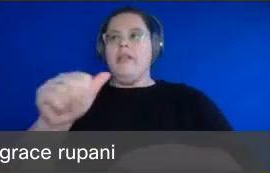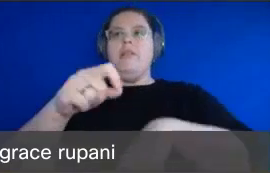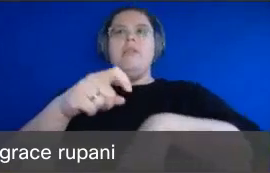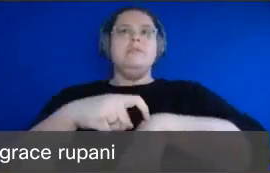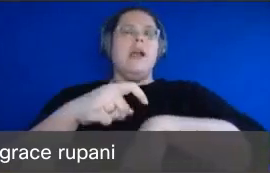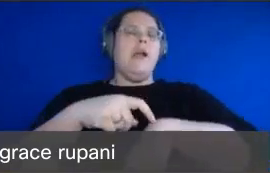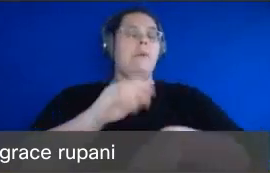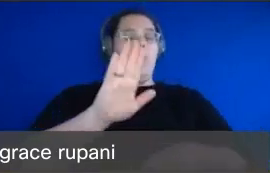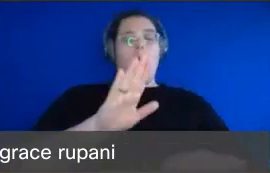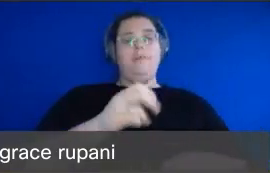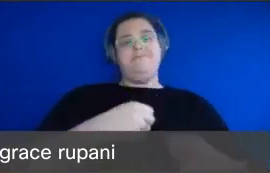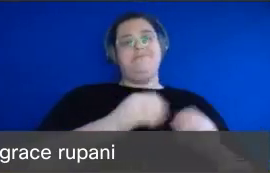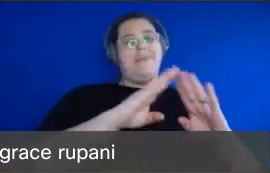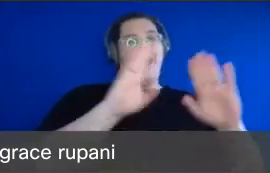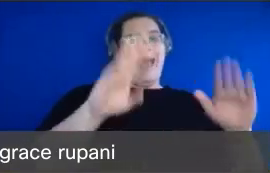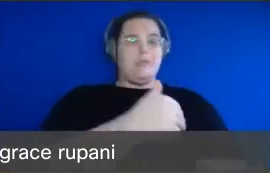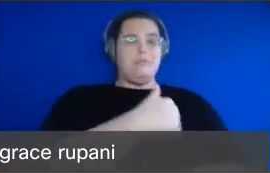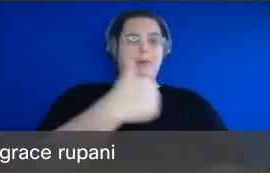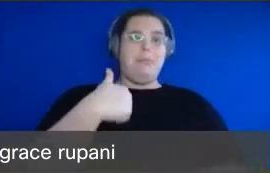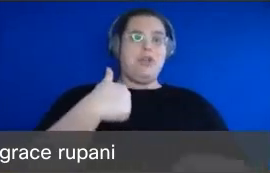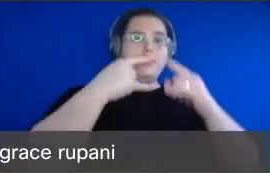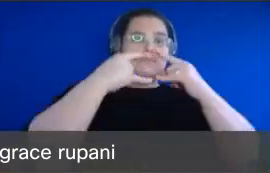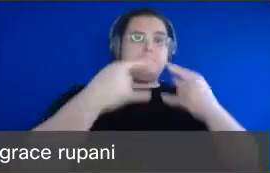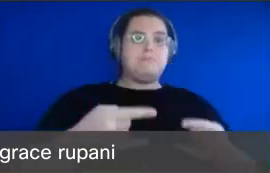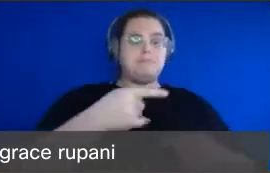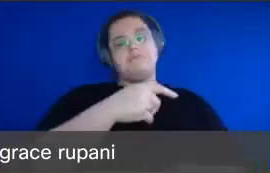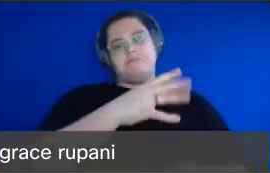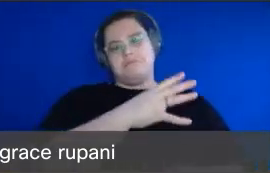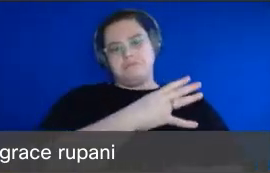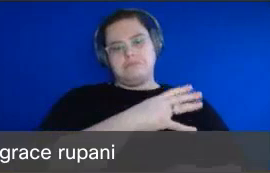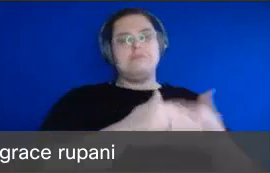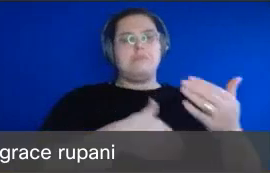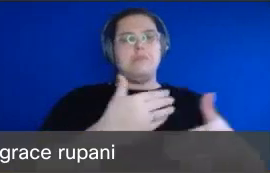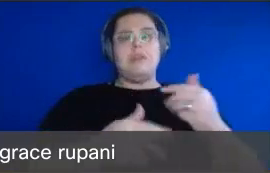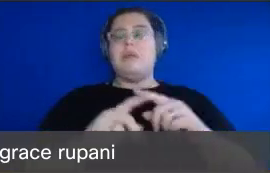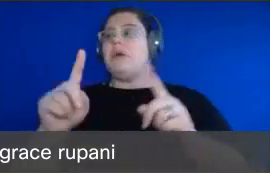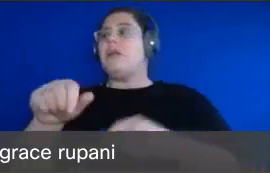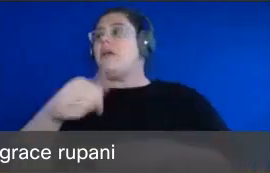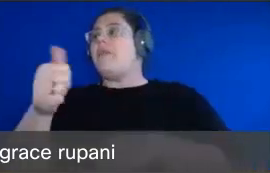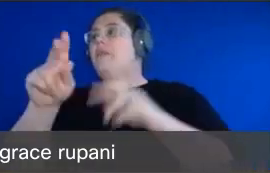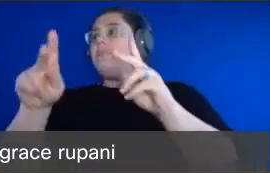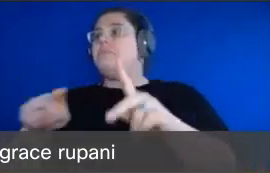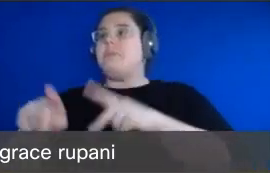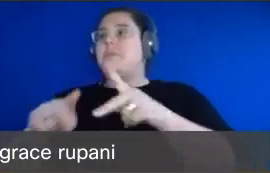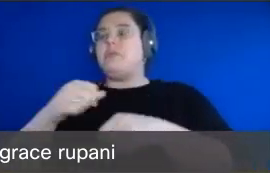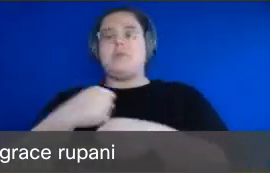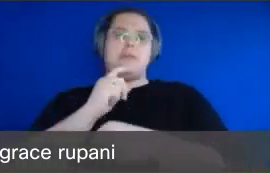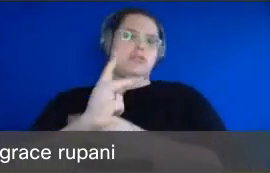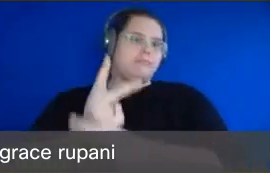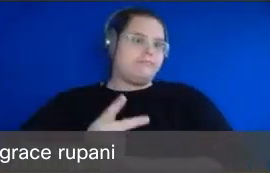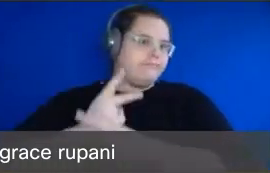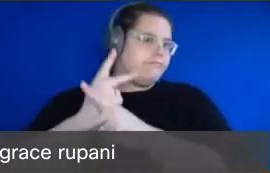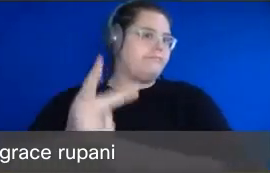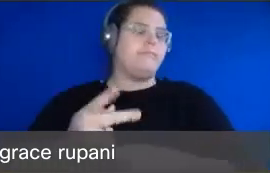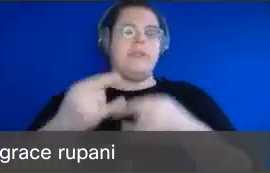household members, to be wearing a mask, to be maintaining a safe physical distance from folks, to be washing our hands regularly for at